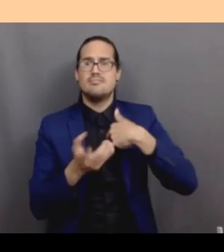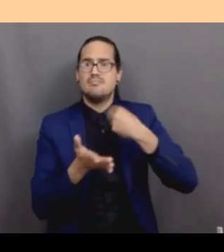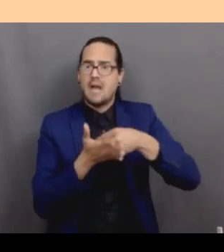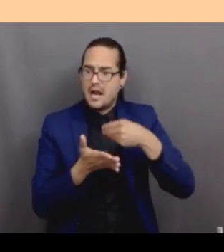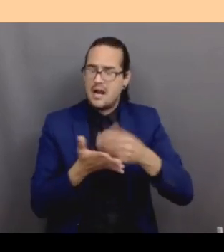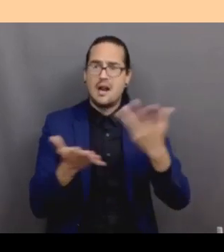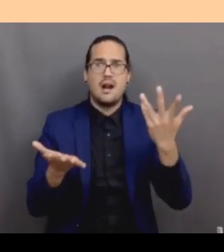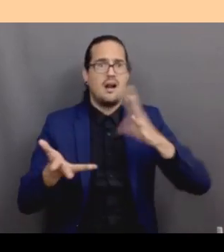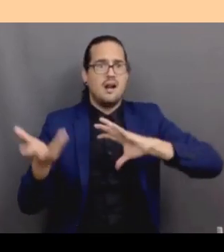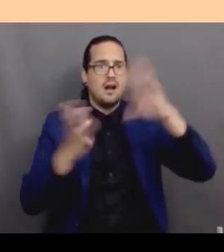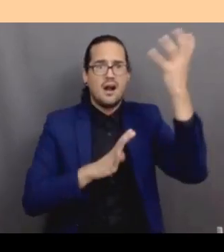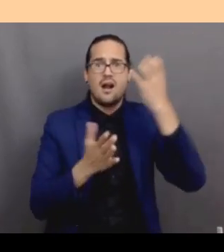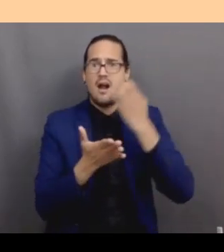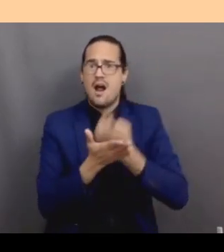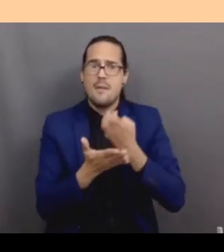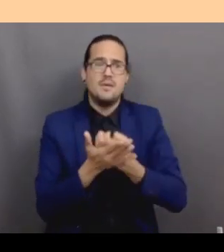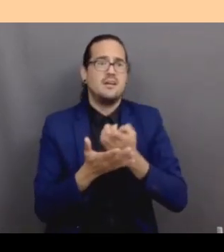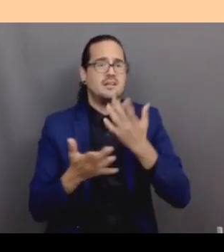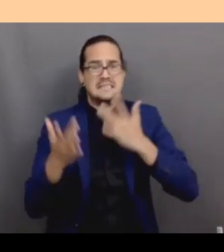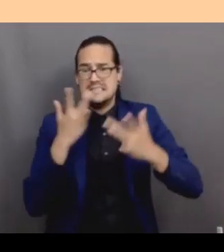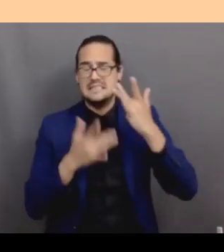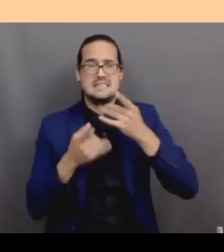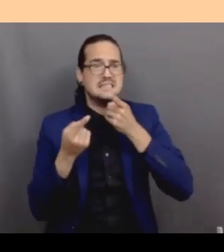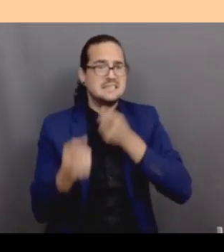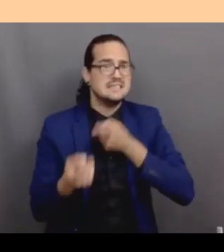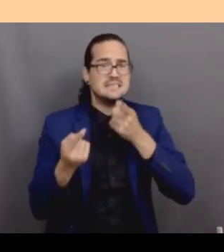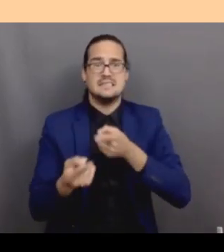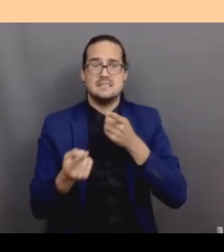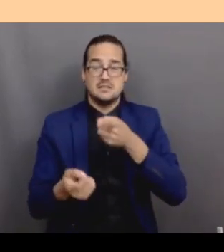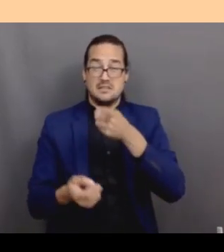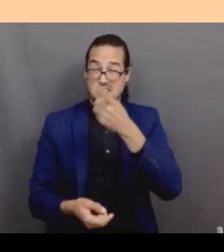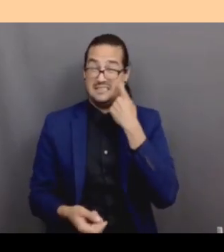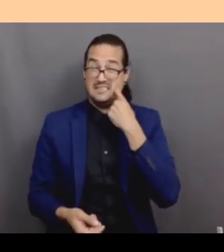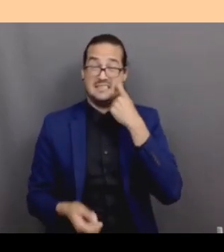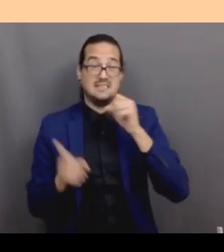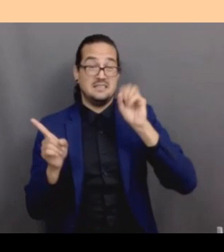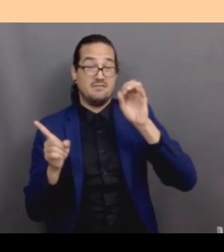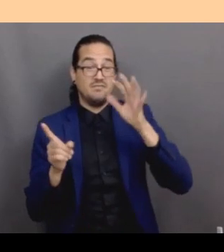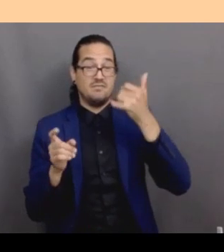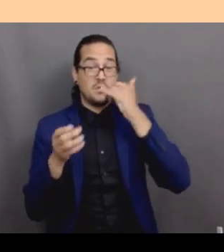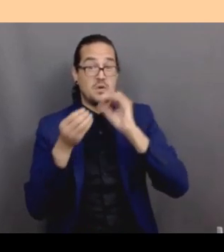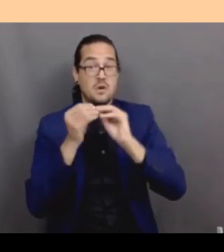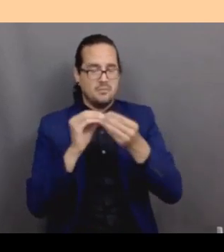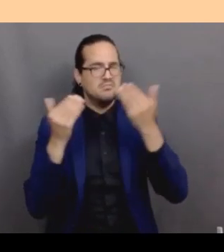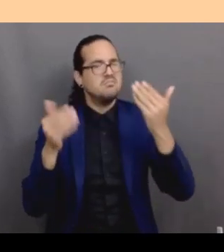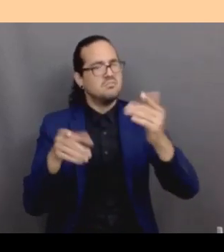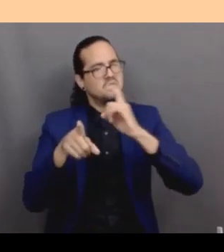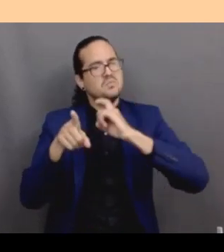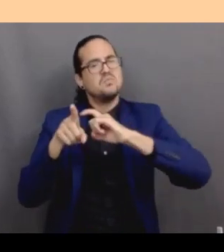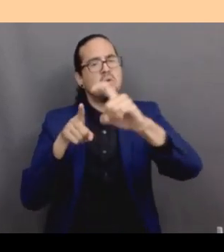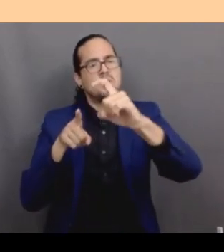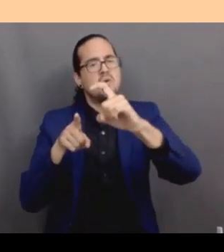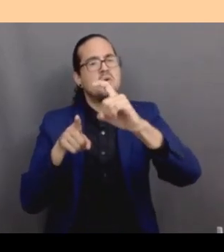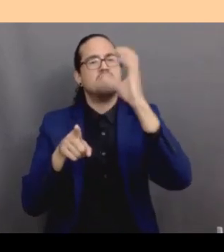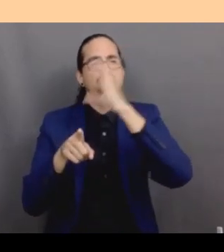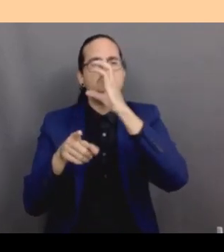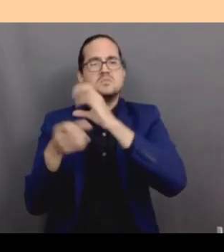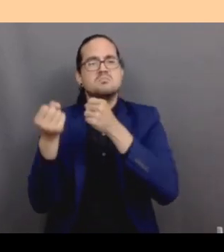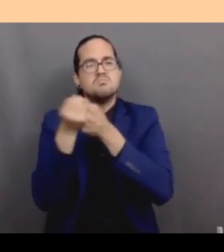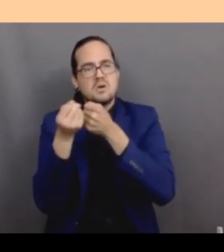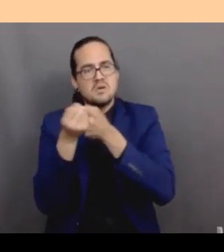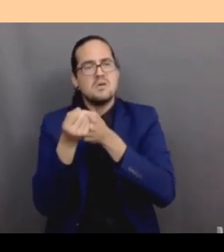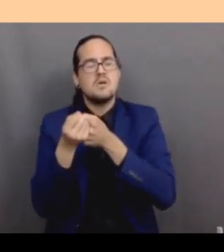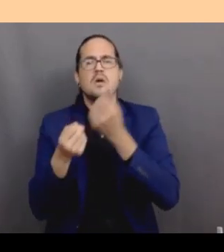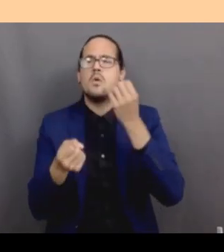good starting point for them to be able to be connected, or are there other resources we should share with everyone this evening so that they can